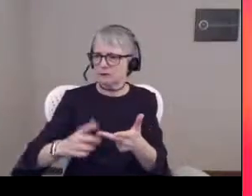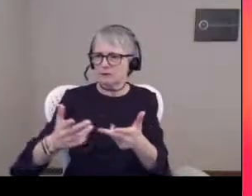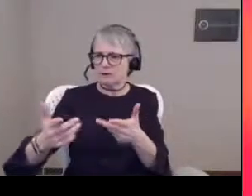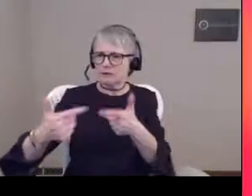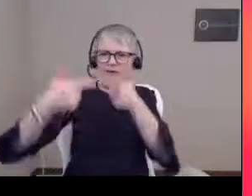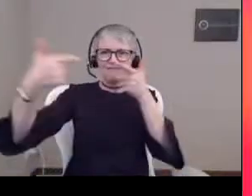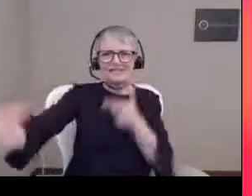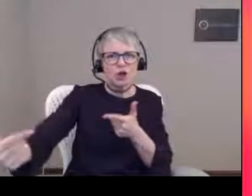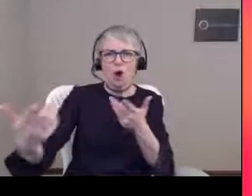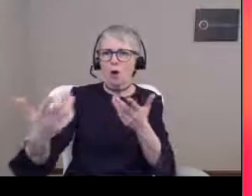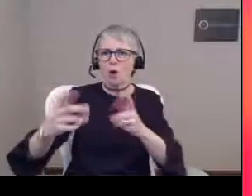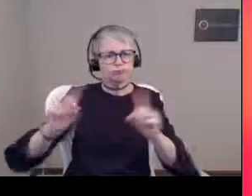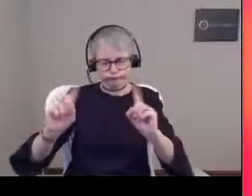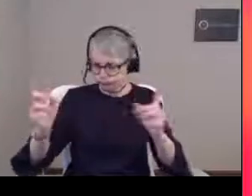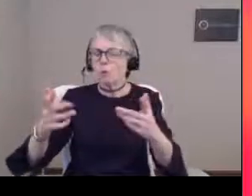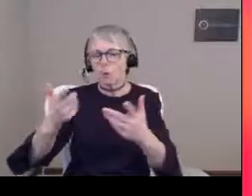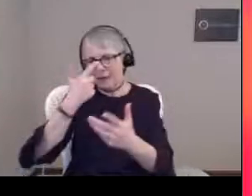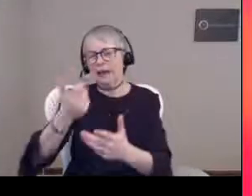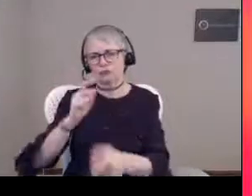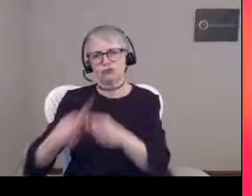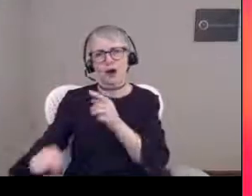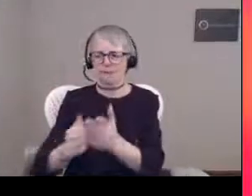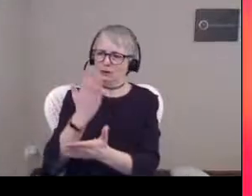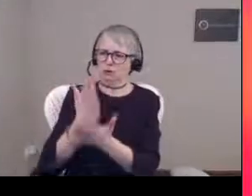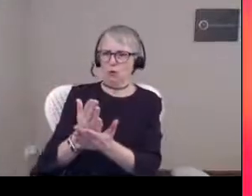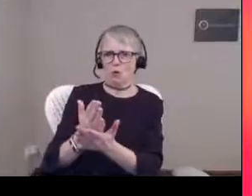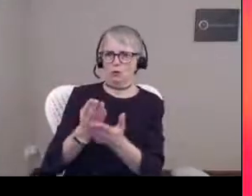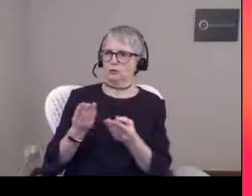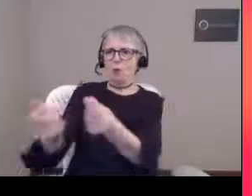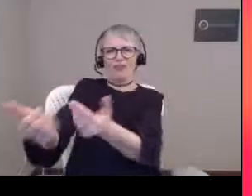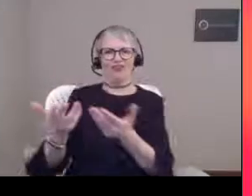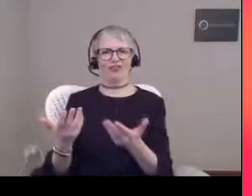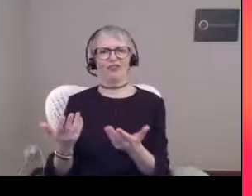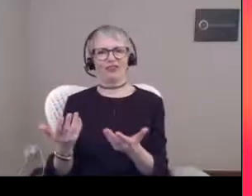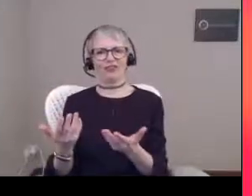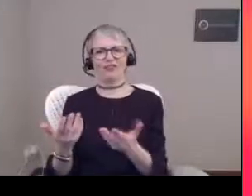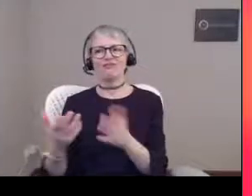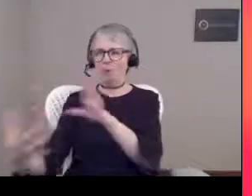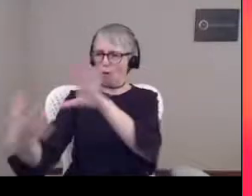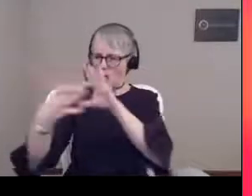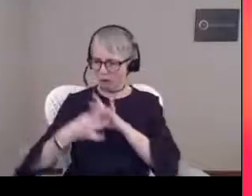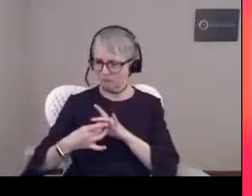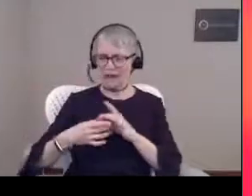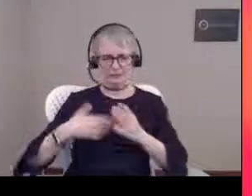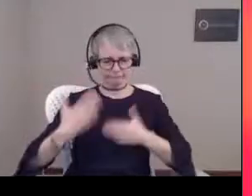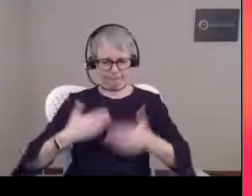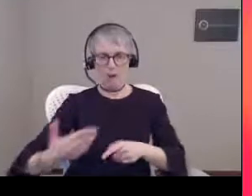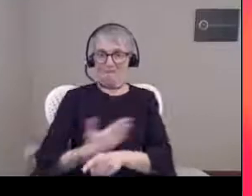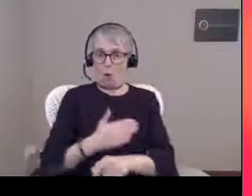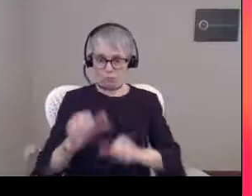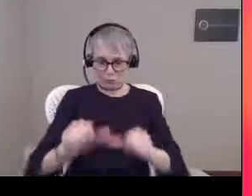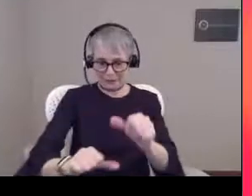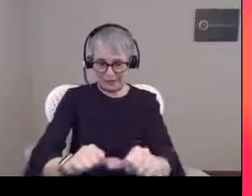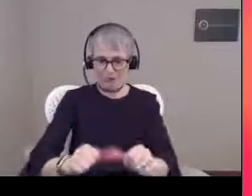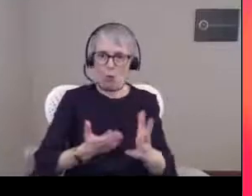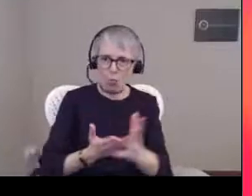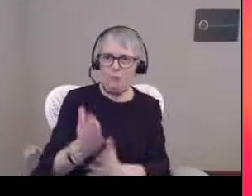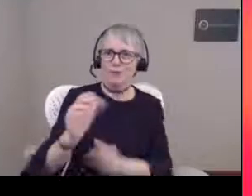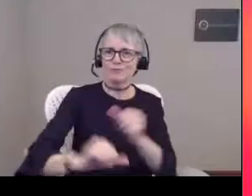call. We are doing our best to ensure that you can have that platform to raise those support